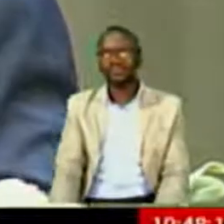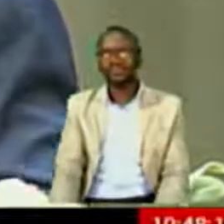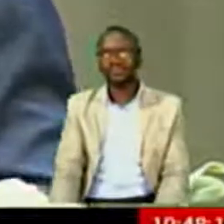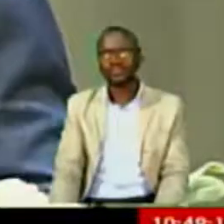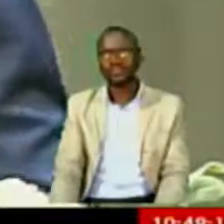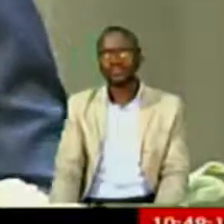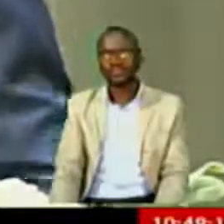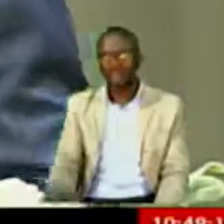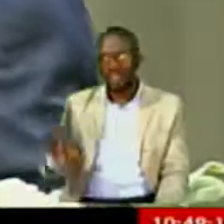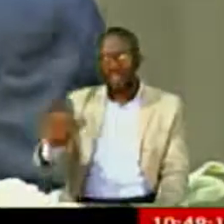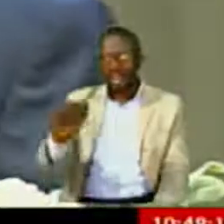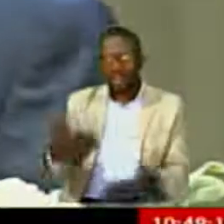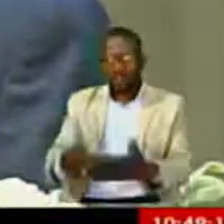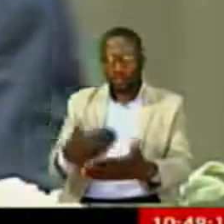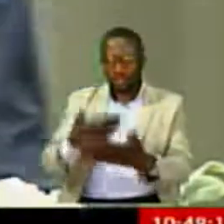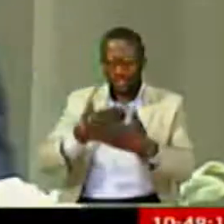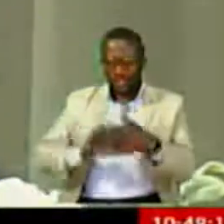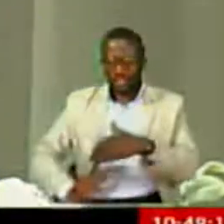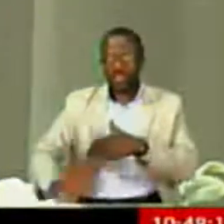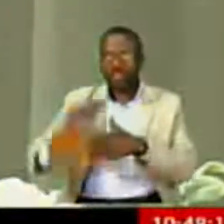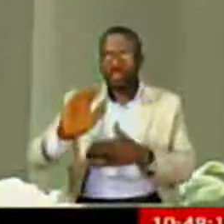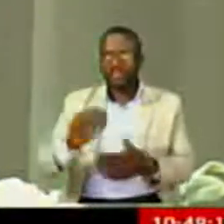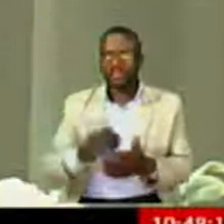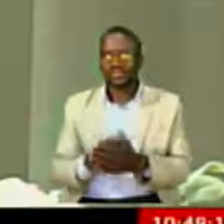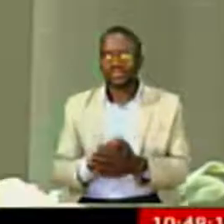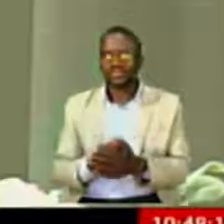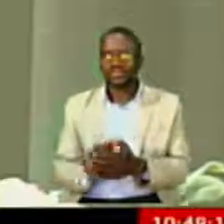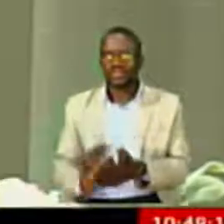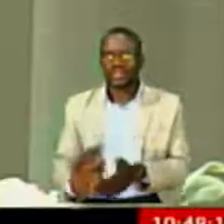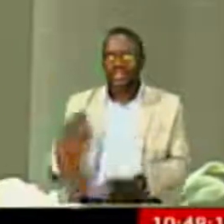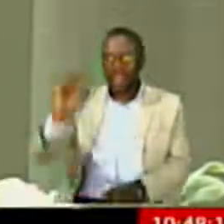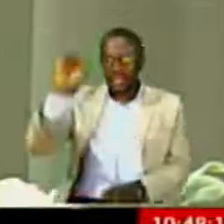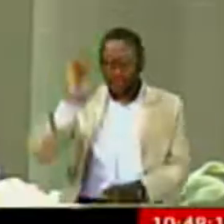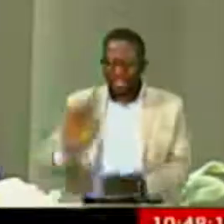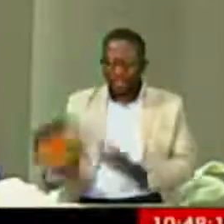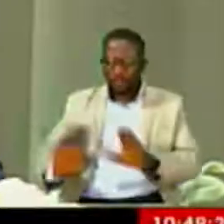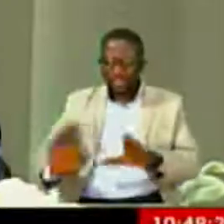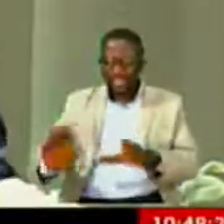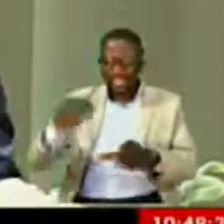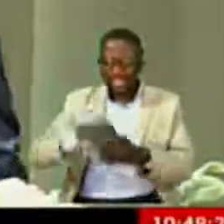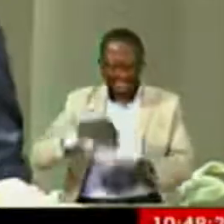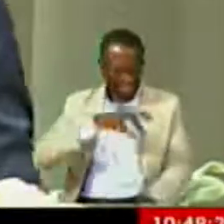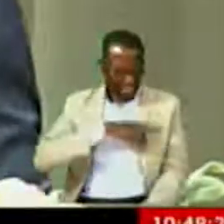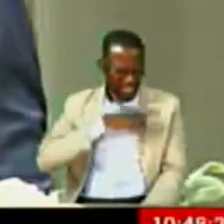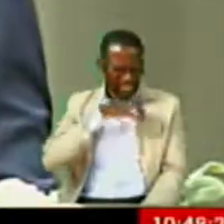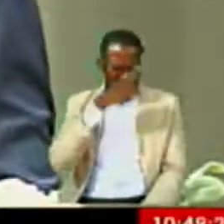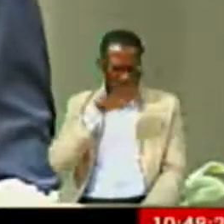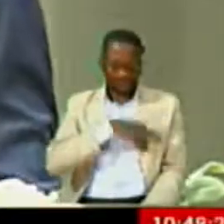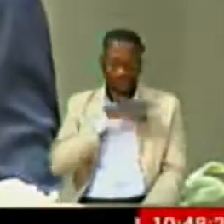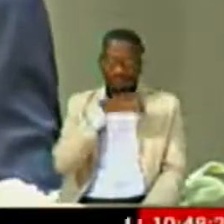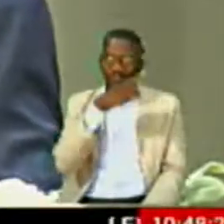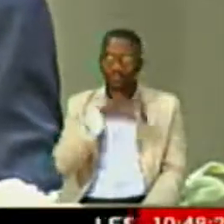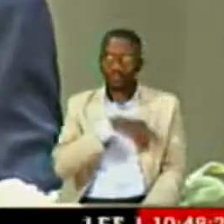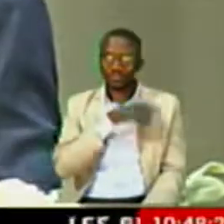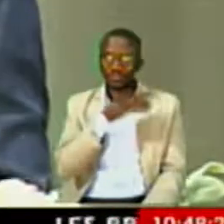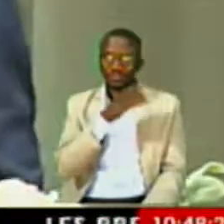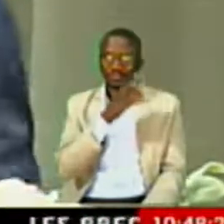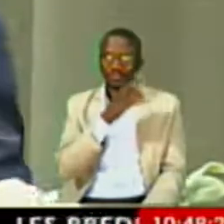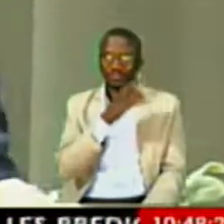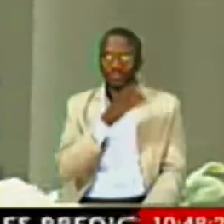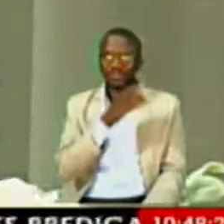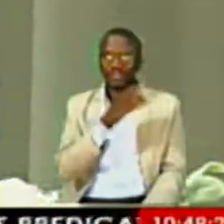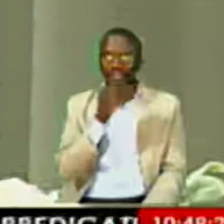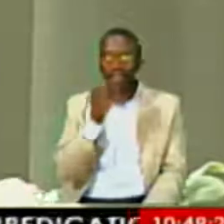La nouvelle naissance. The new birth doit intervenir dans l'âme. Should be in the soul.